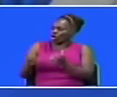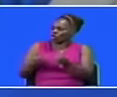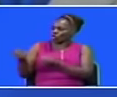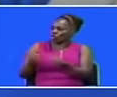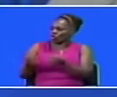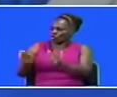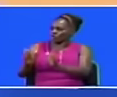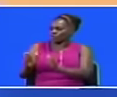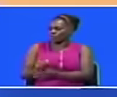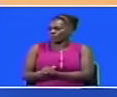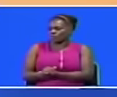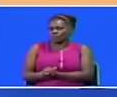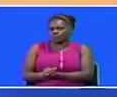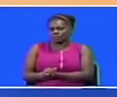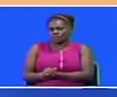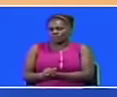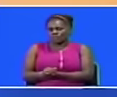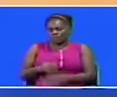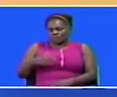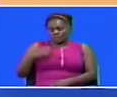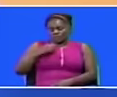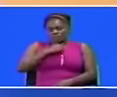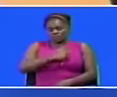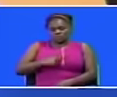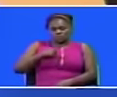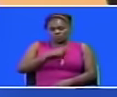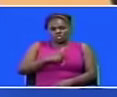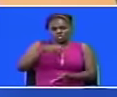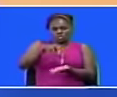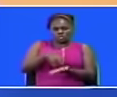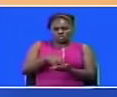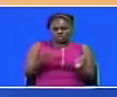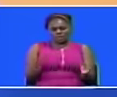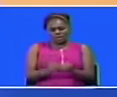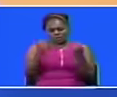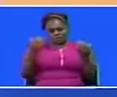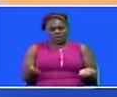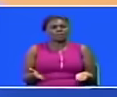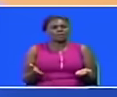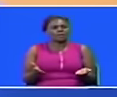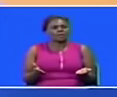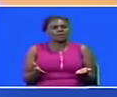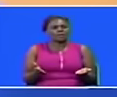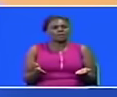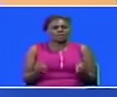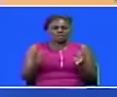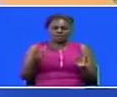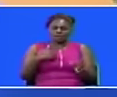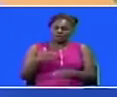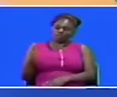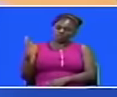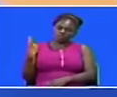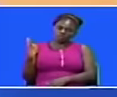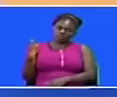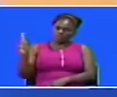wa usalama? It's unfortunate what has happened. If the other security men did not